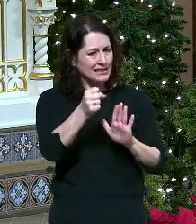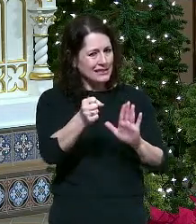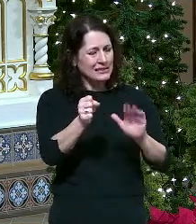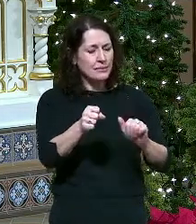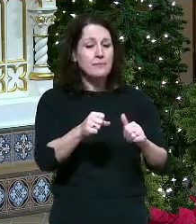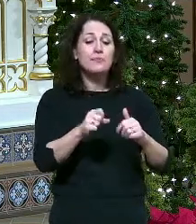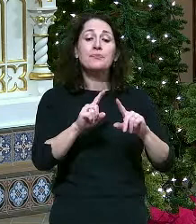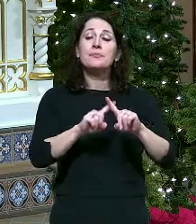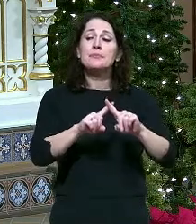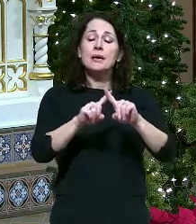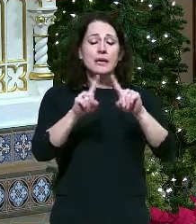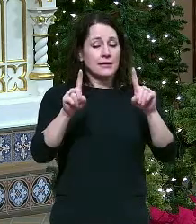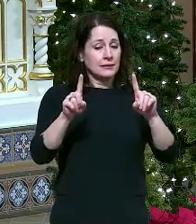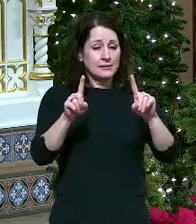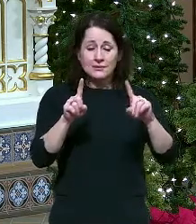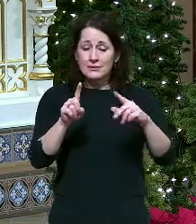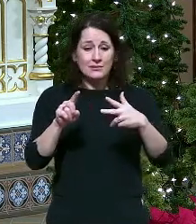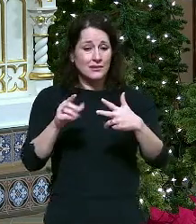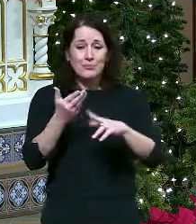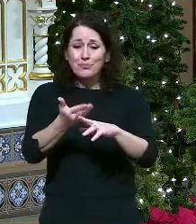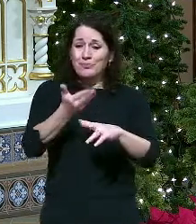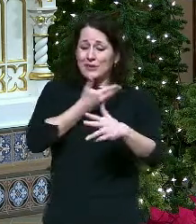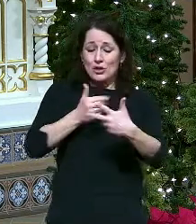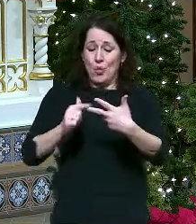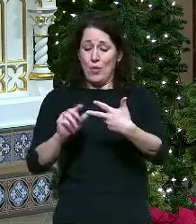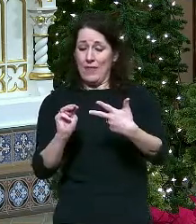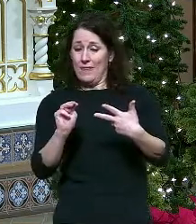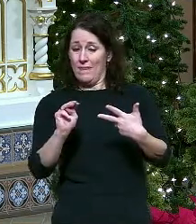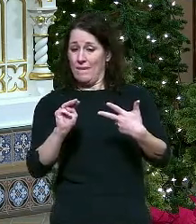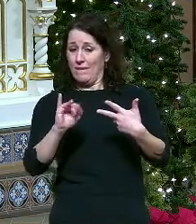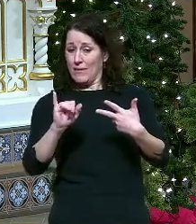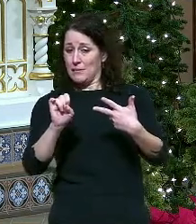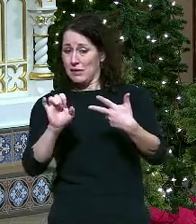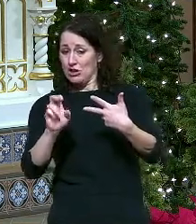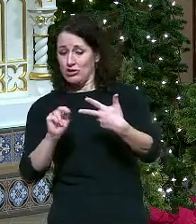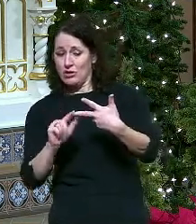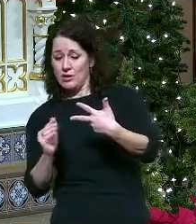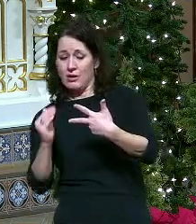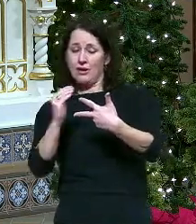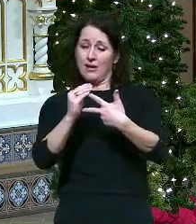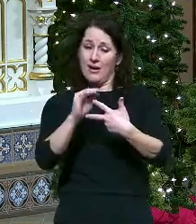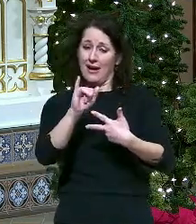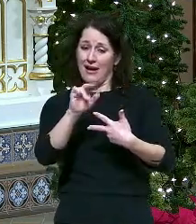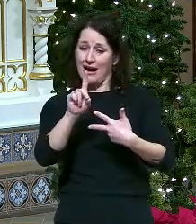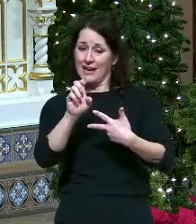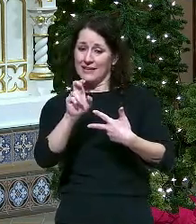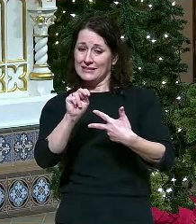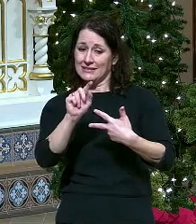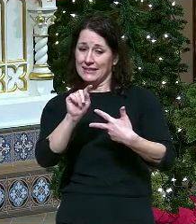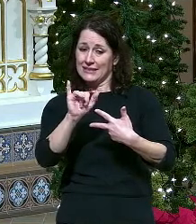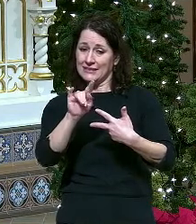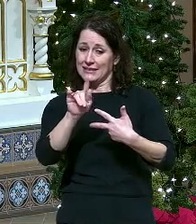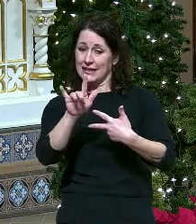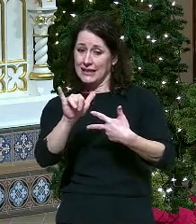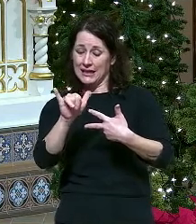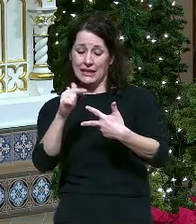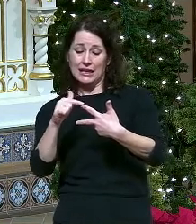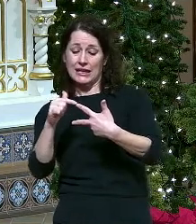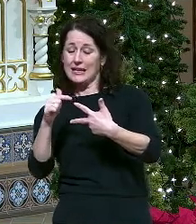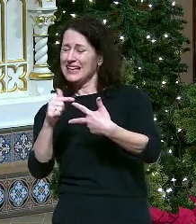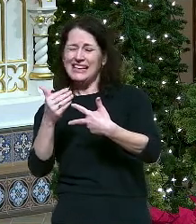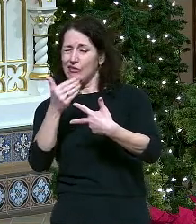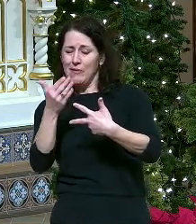But before our mission, before our identity, even as a Christian,